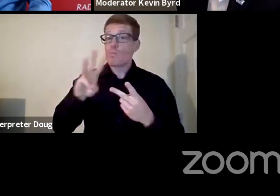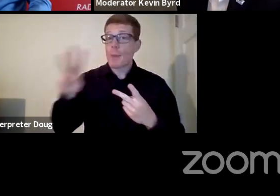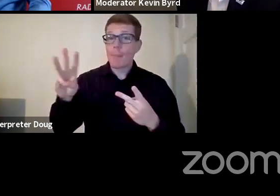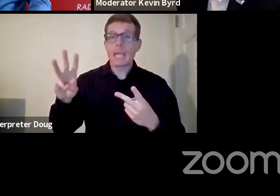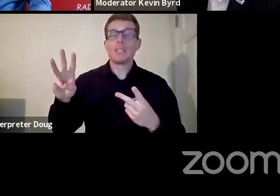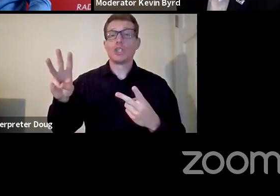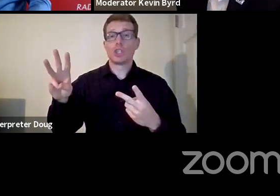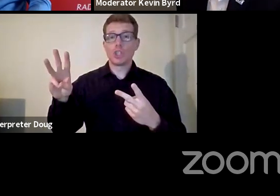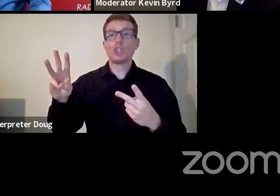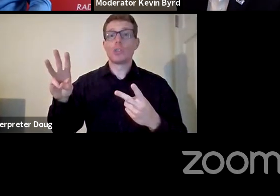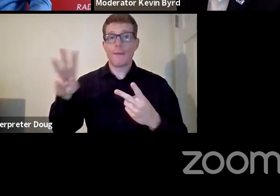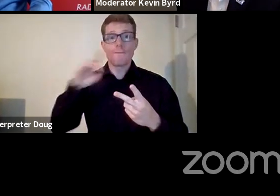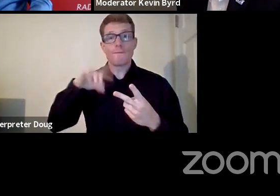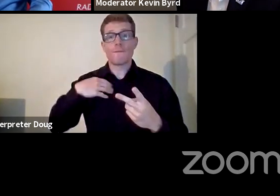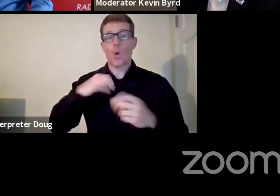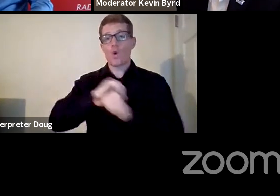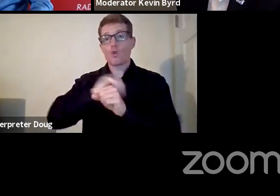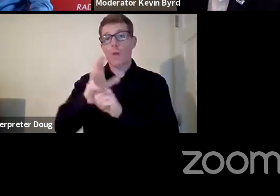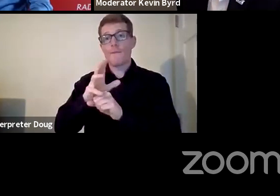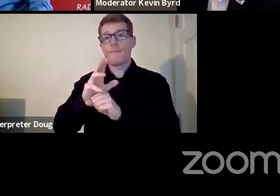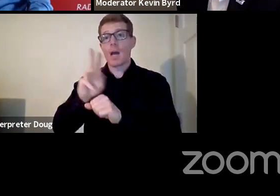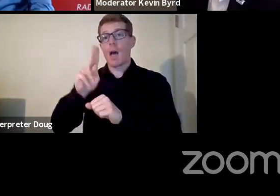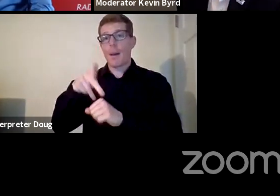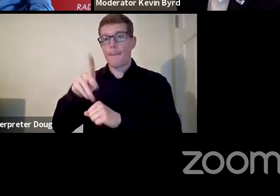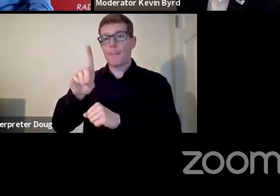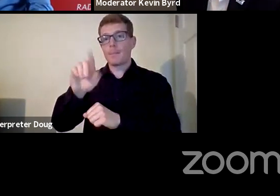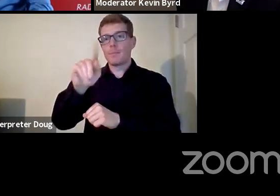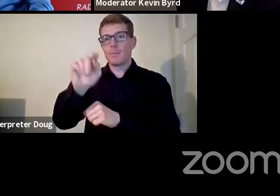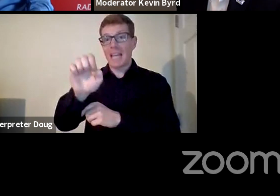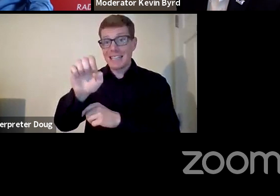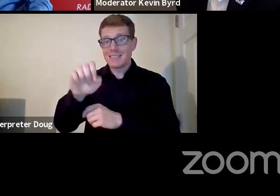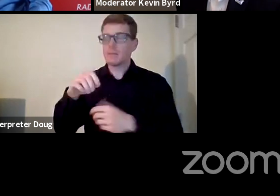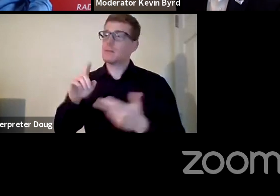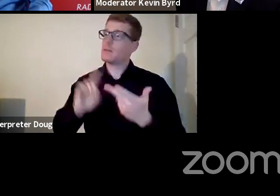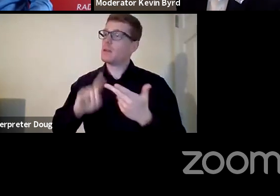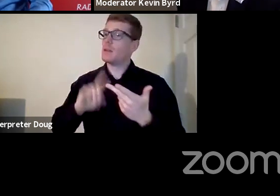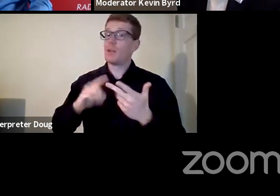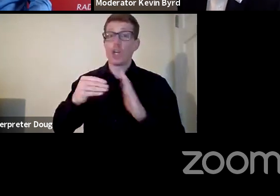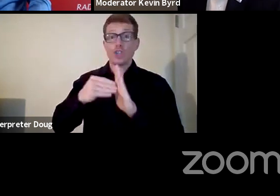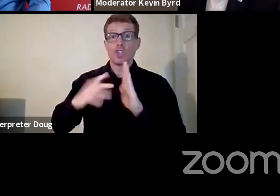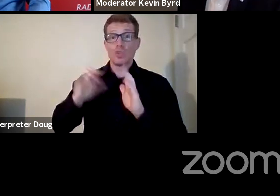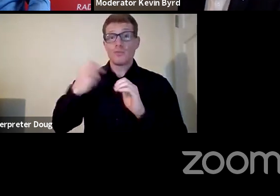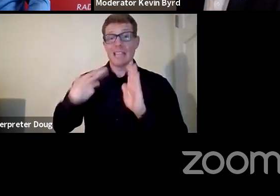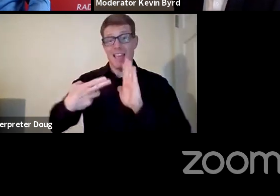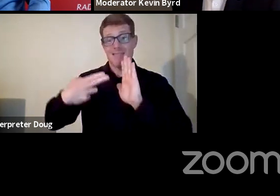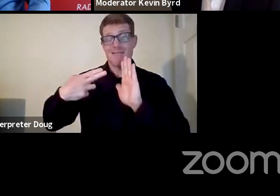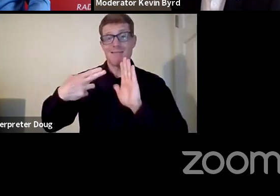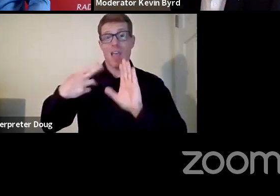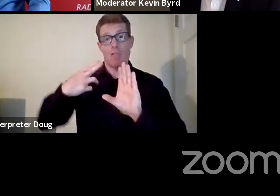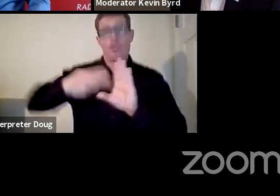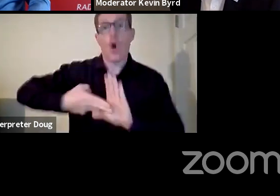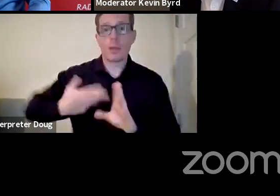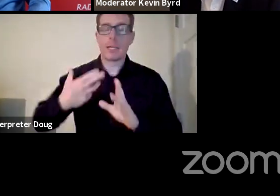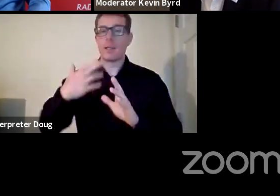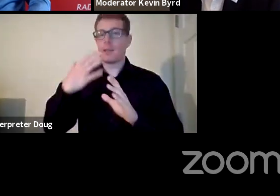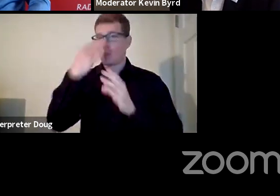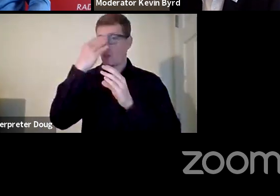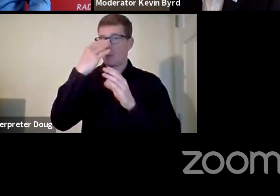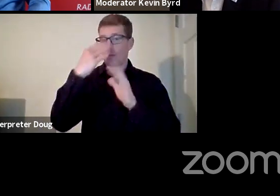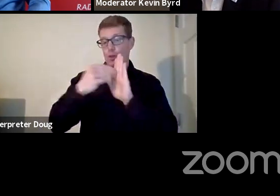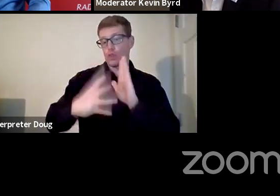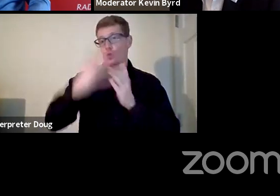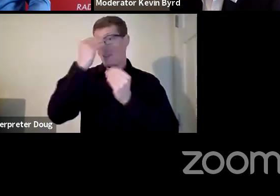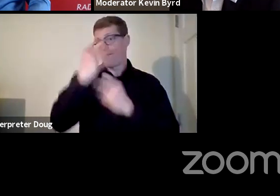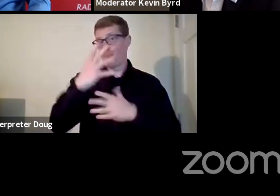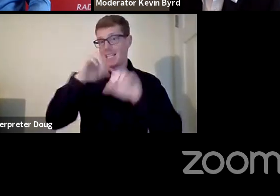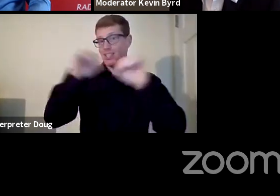updates. Students themselves log in to the student information system. They receive a lot of their